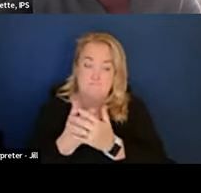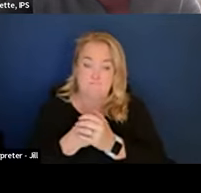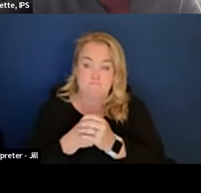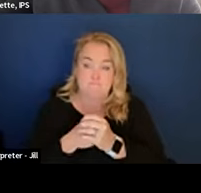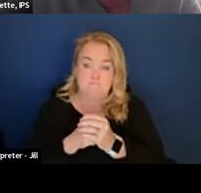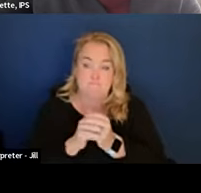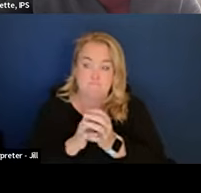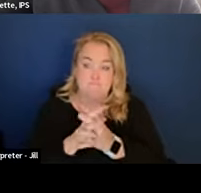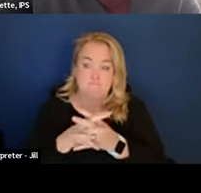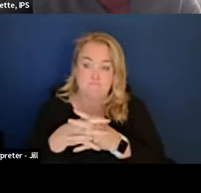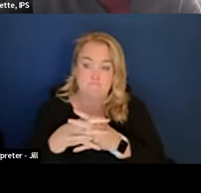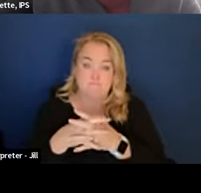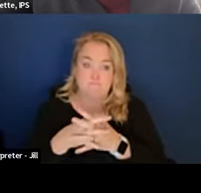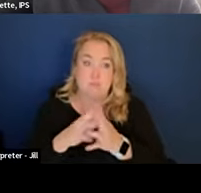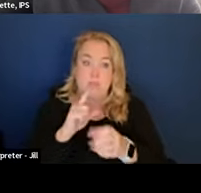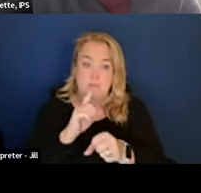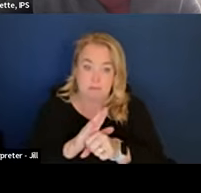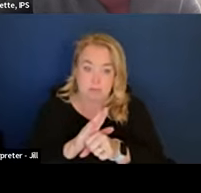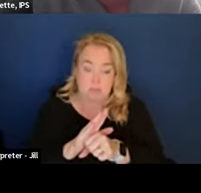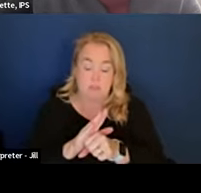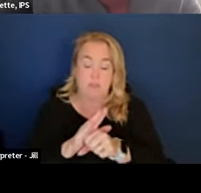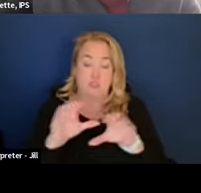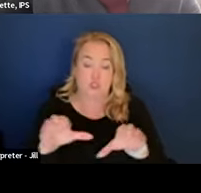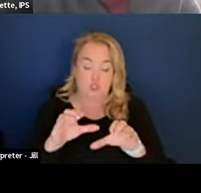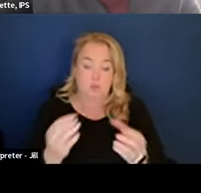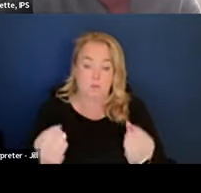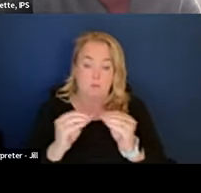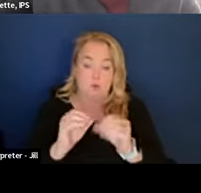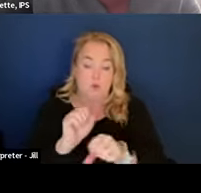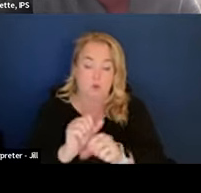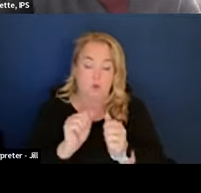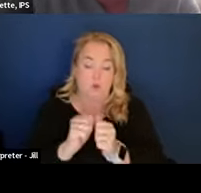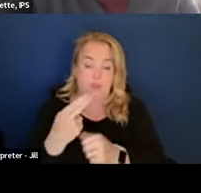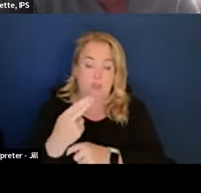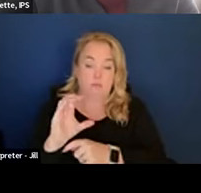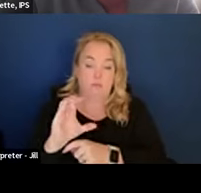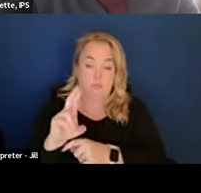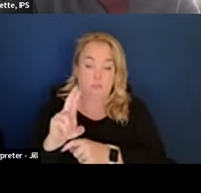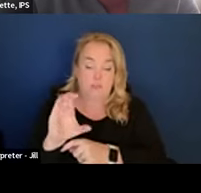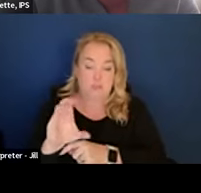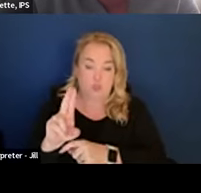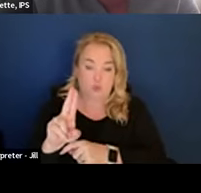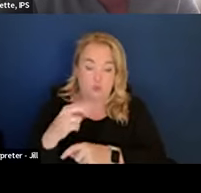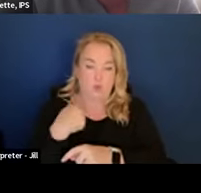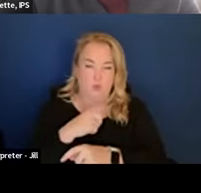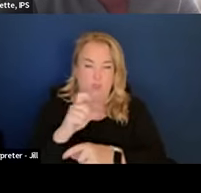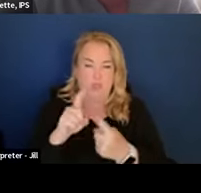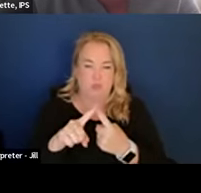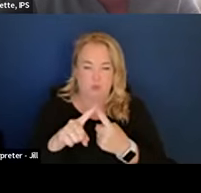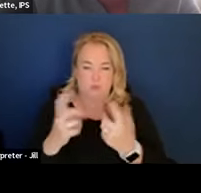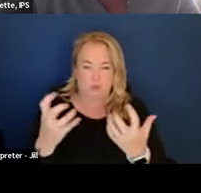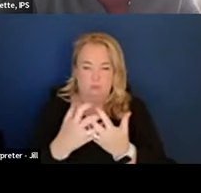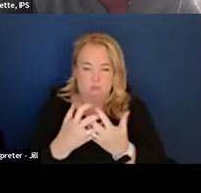has a commitment to do more work with HBCUs. And we need to bridge that gap